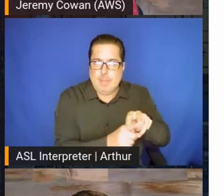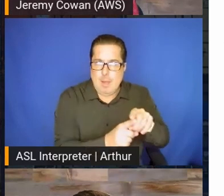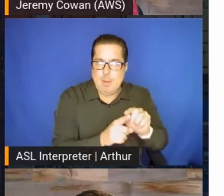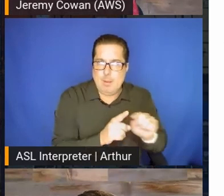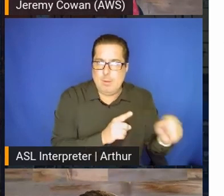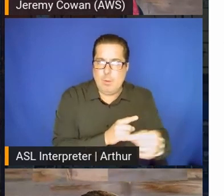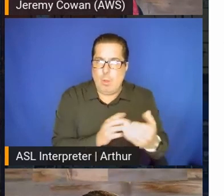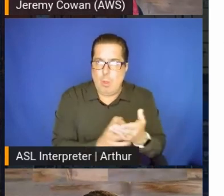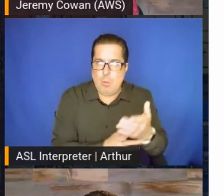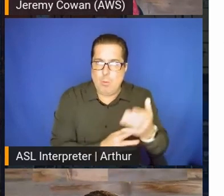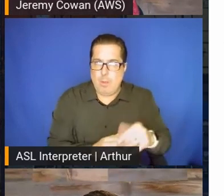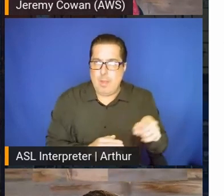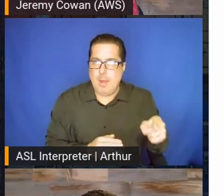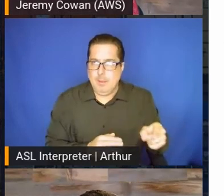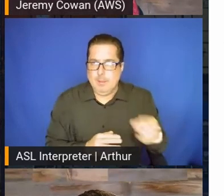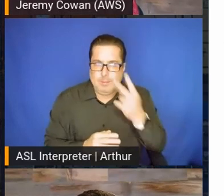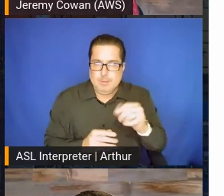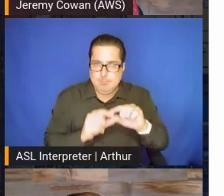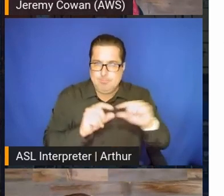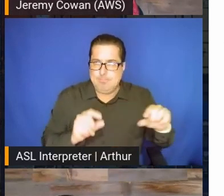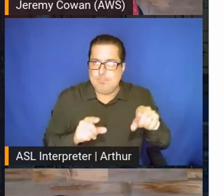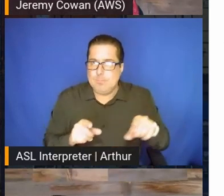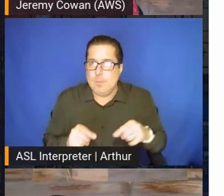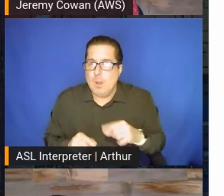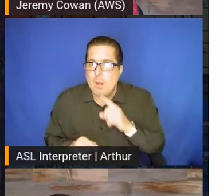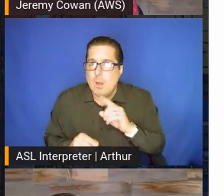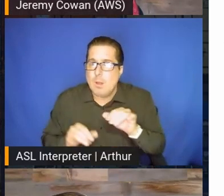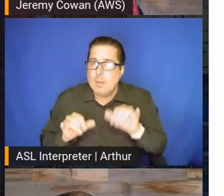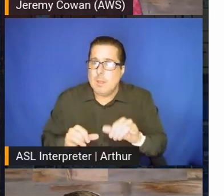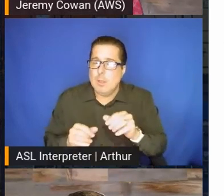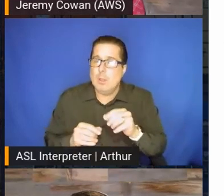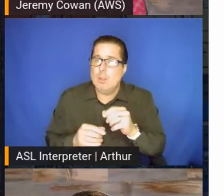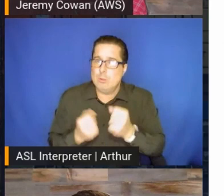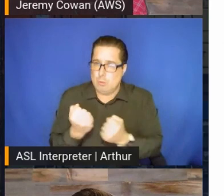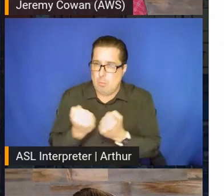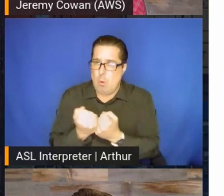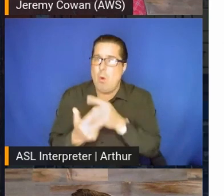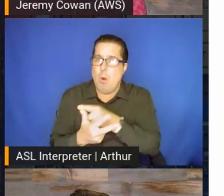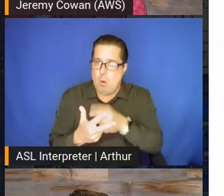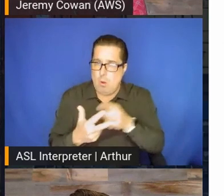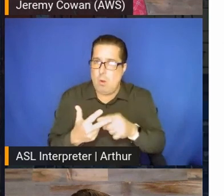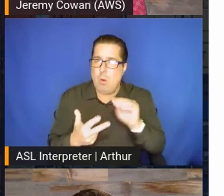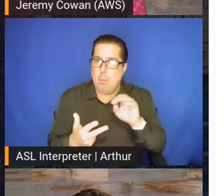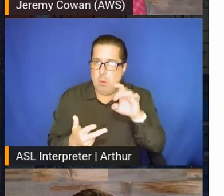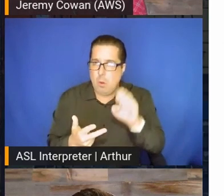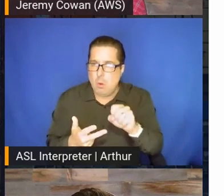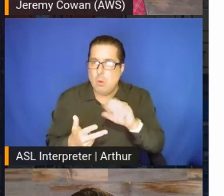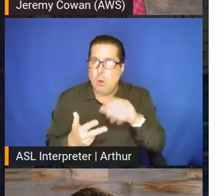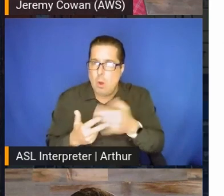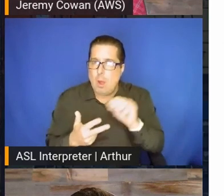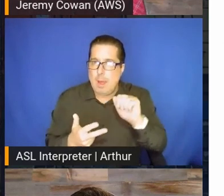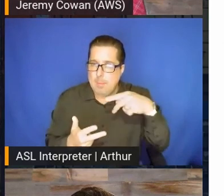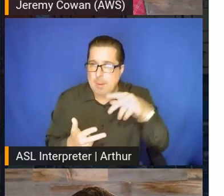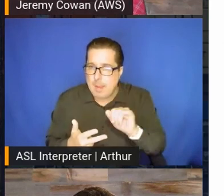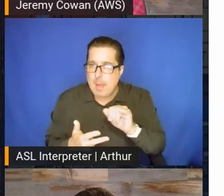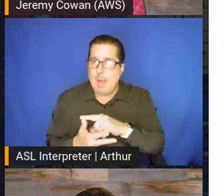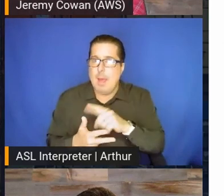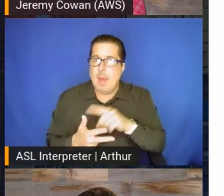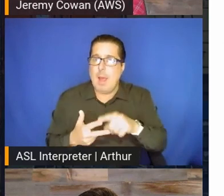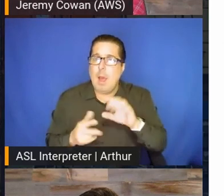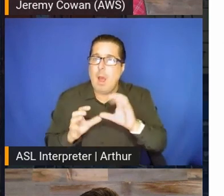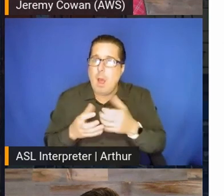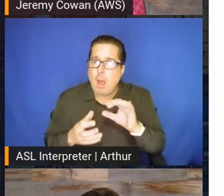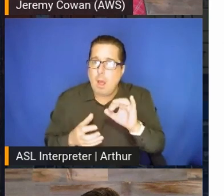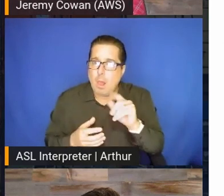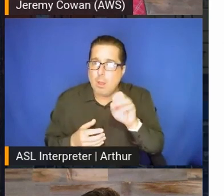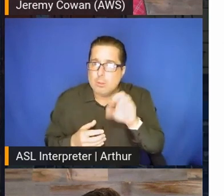range. We still support all of the three modes for our API server endpoint and also the cluster type configuration, which